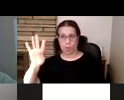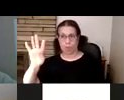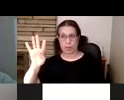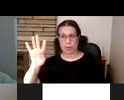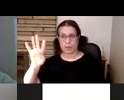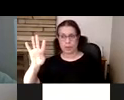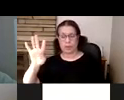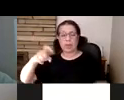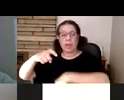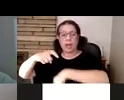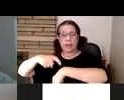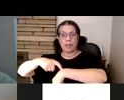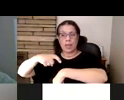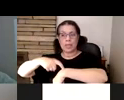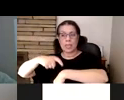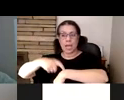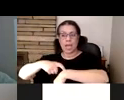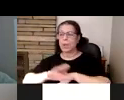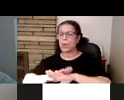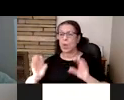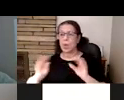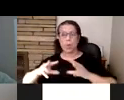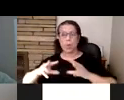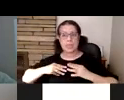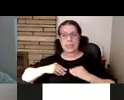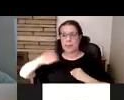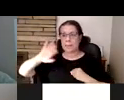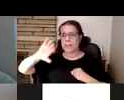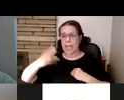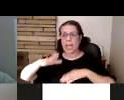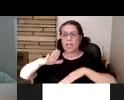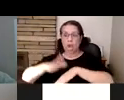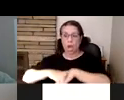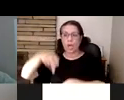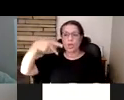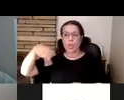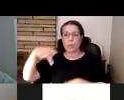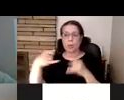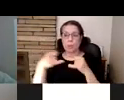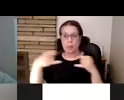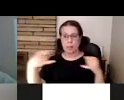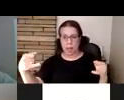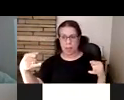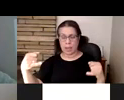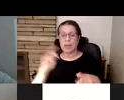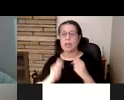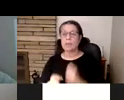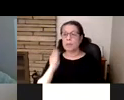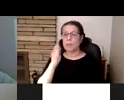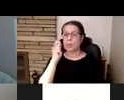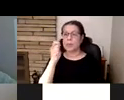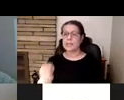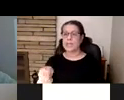At that point in time, they will no longer accept cash payments on board commuter rail vehicles. Folks will tap on